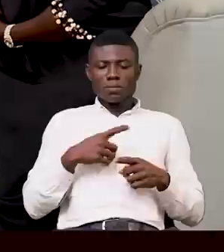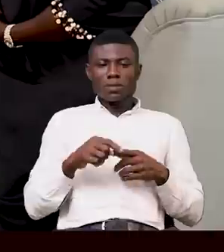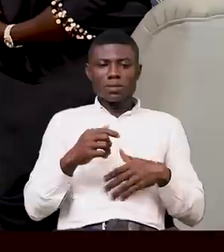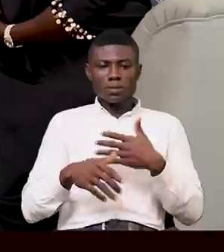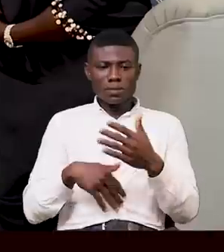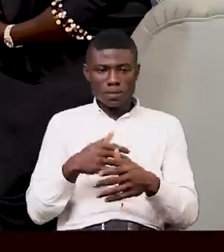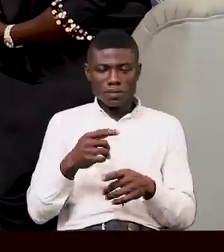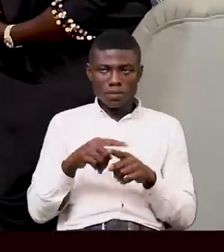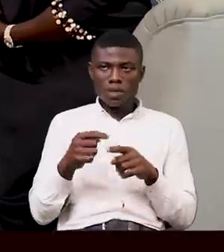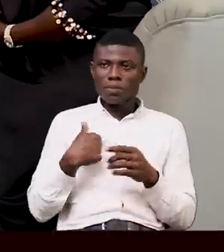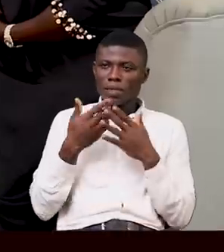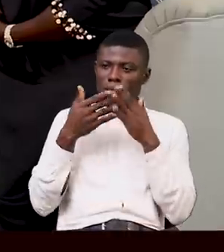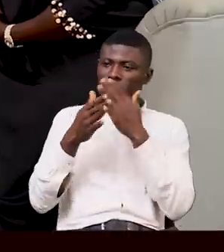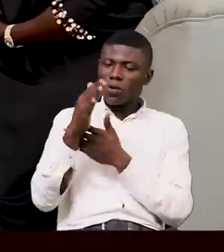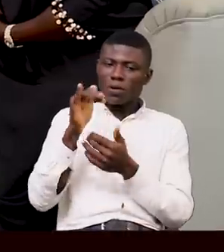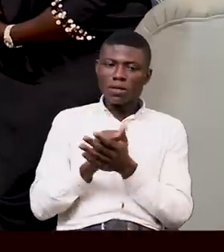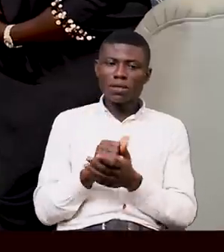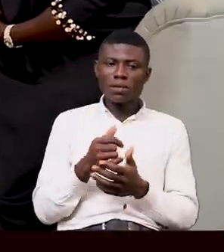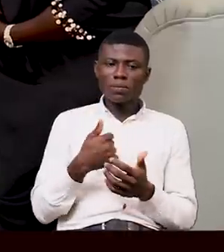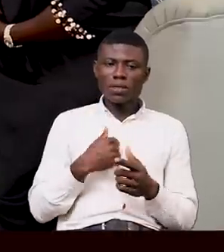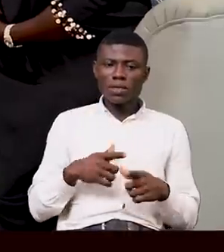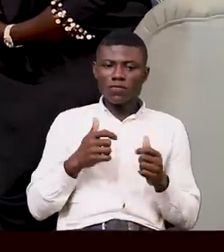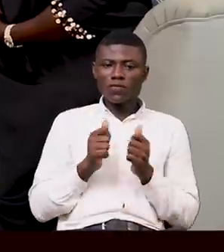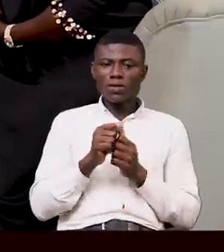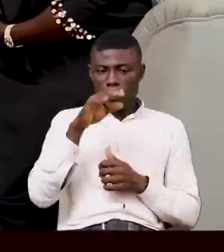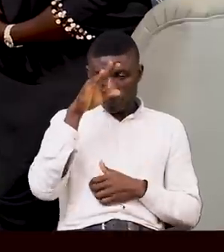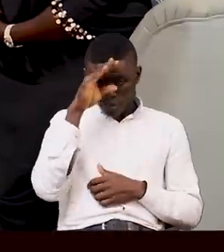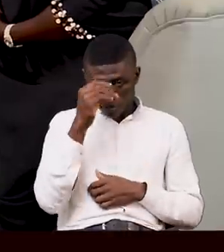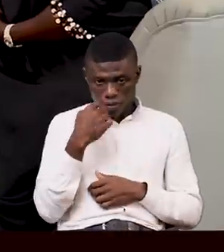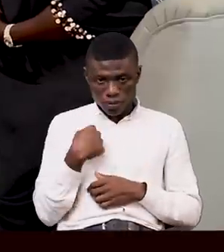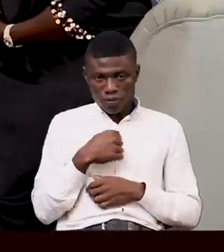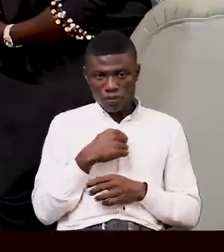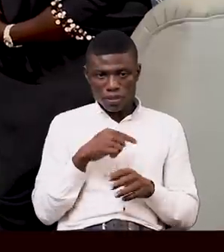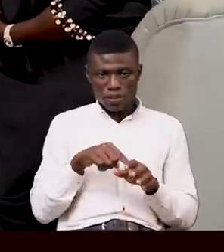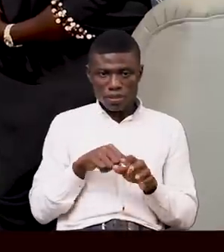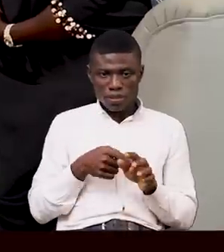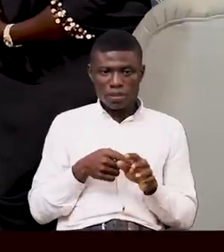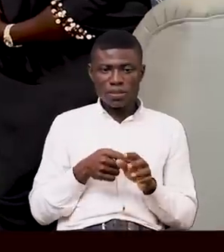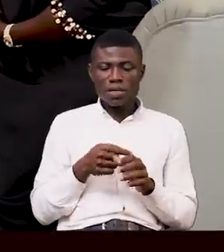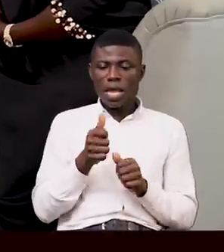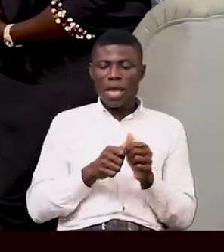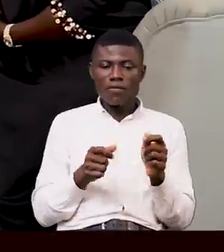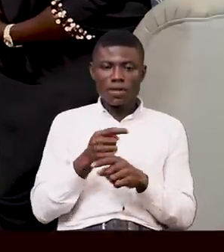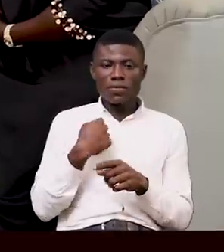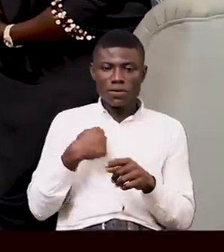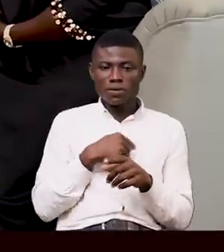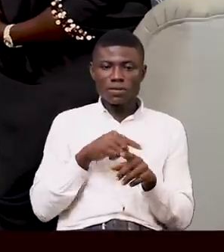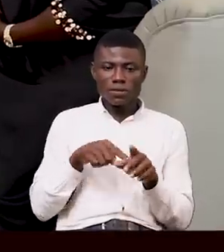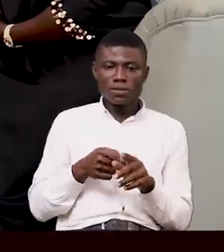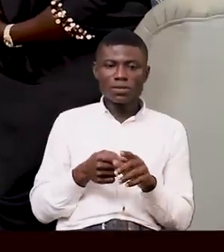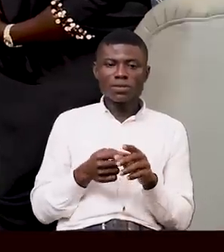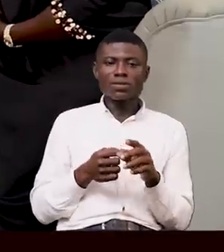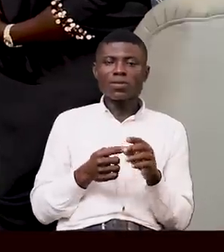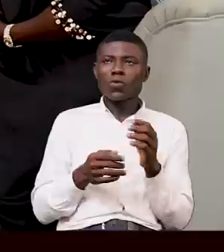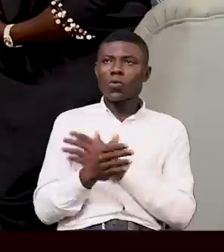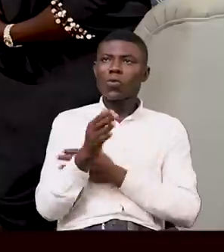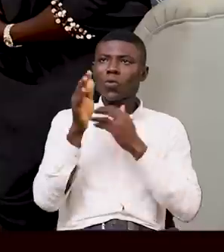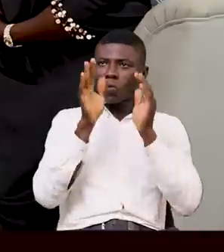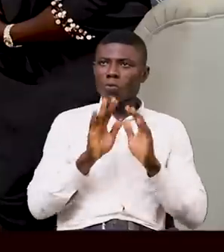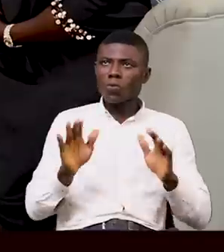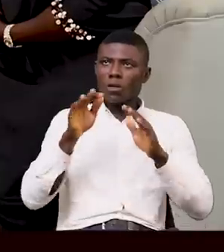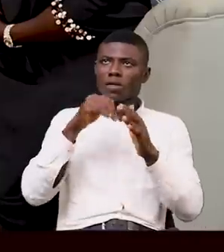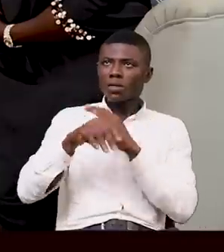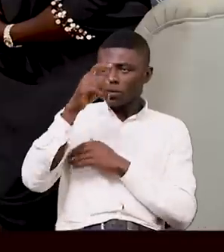but be ka she christo ni monyam se me ni papa itina ye ye start ya abri bia no nyame ni hu ye hu